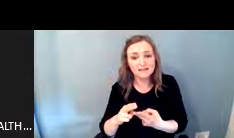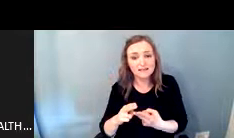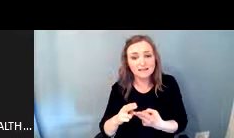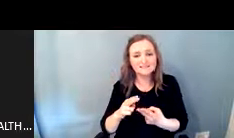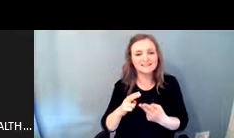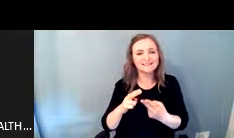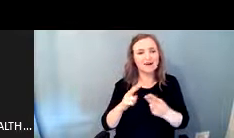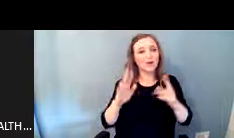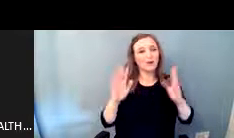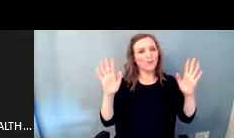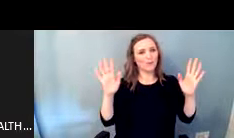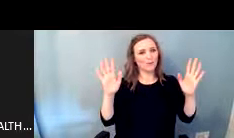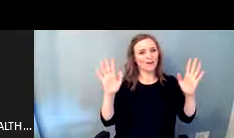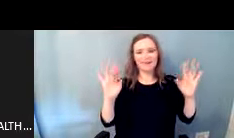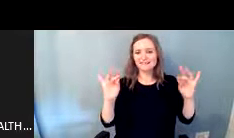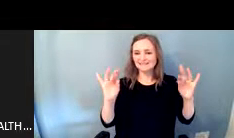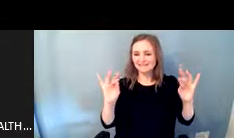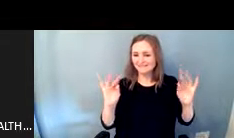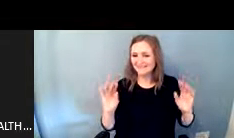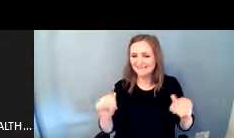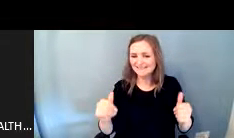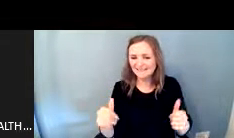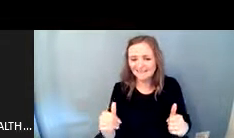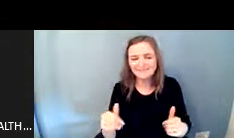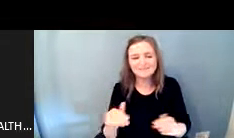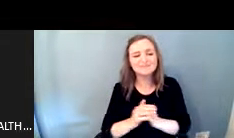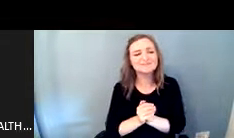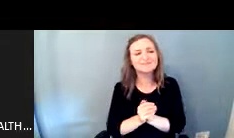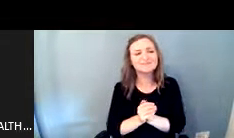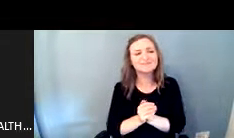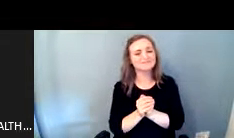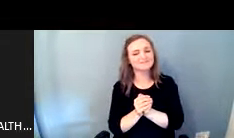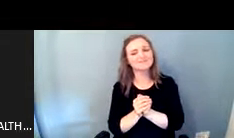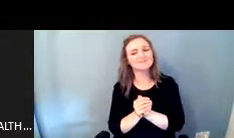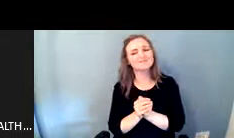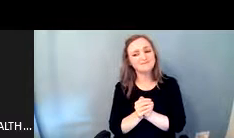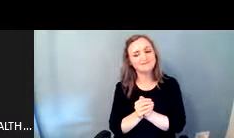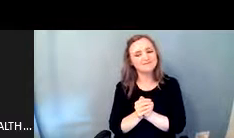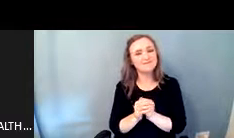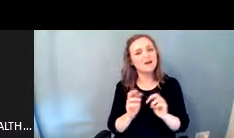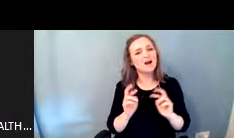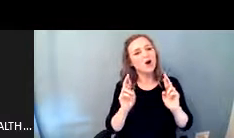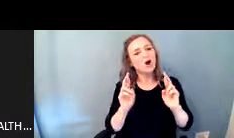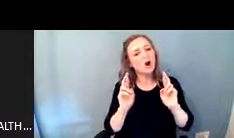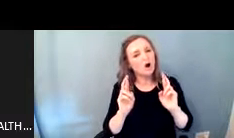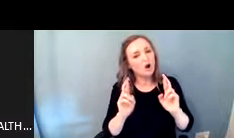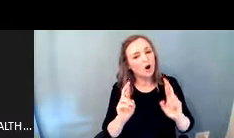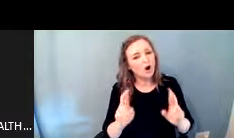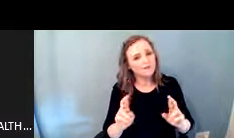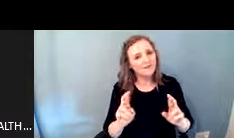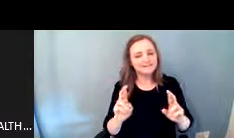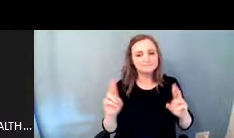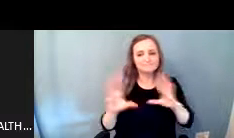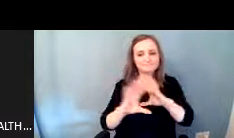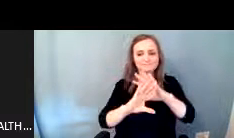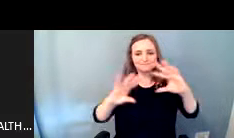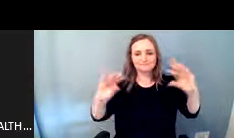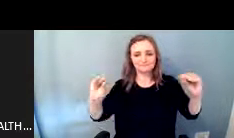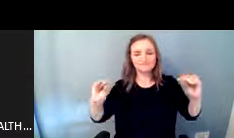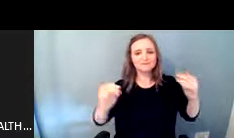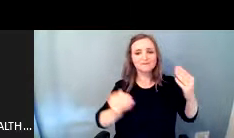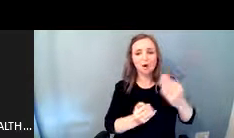Oh, that's me done. So I hope that that's brought you up to date with where we are with